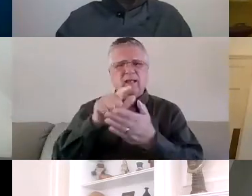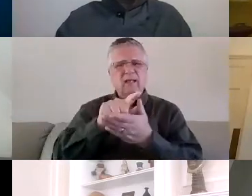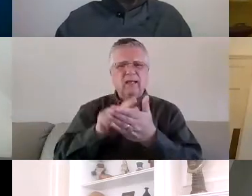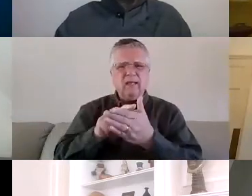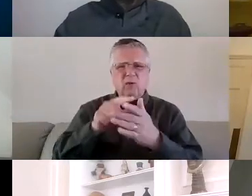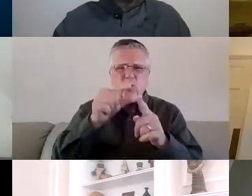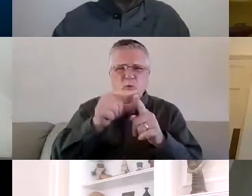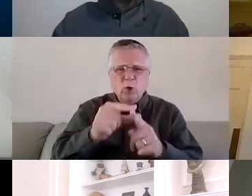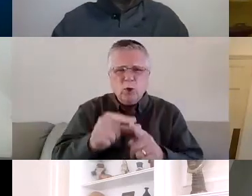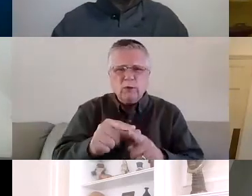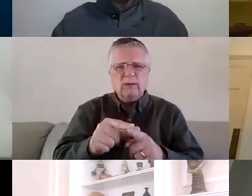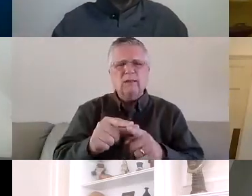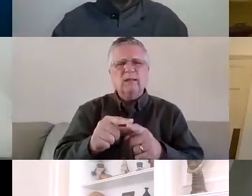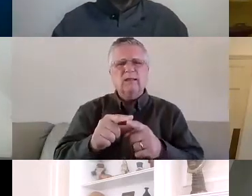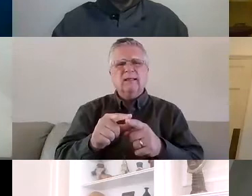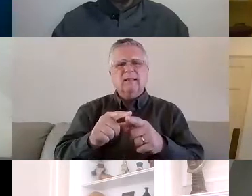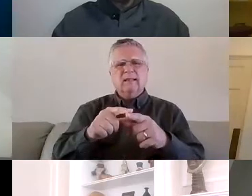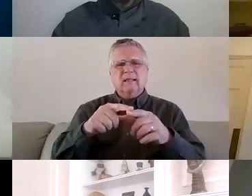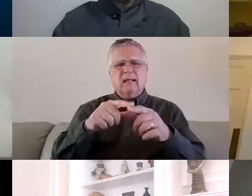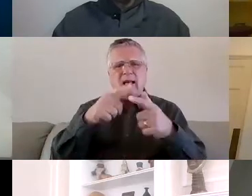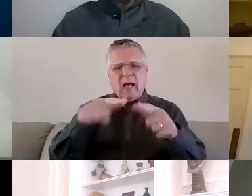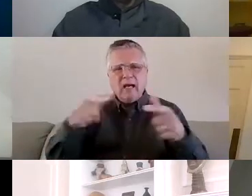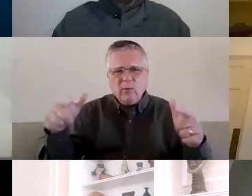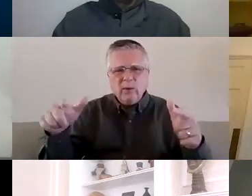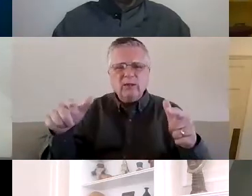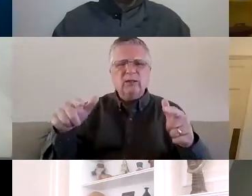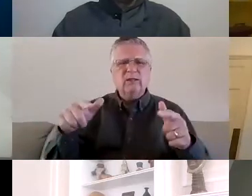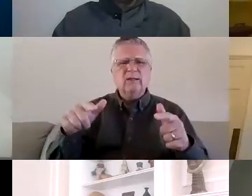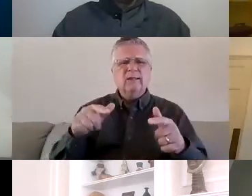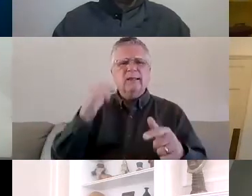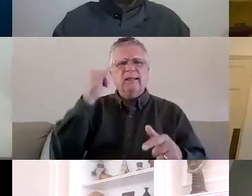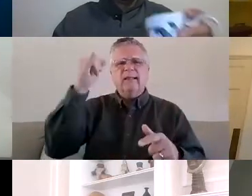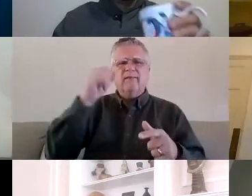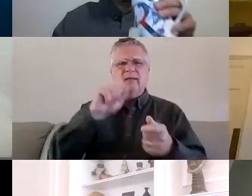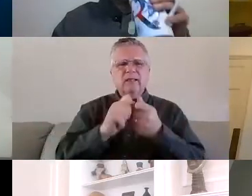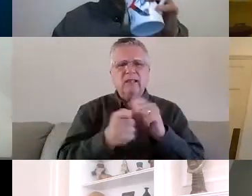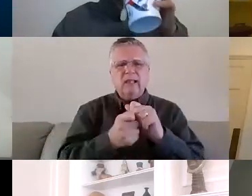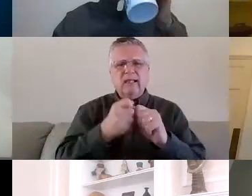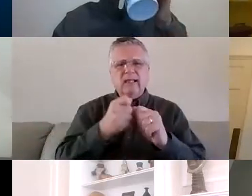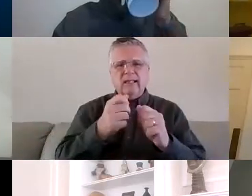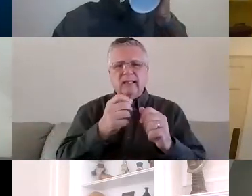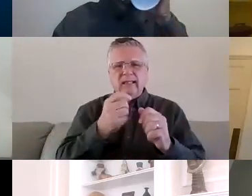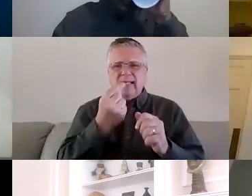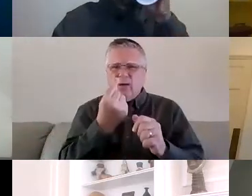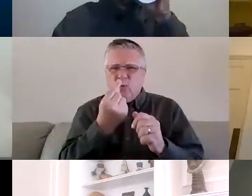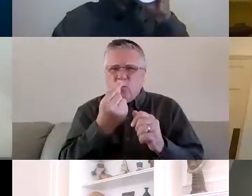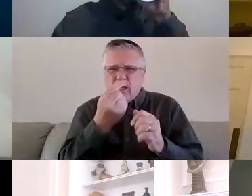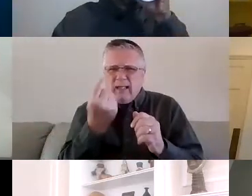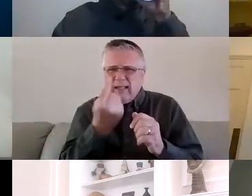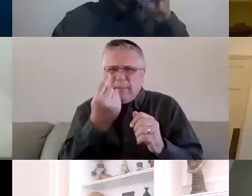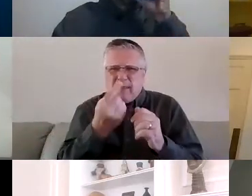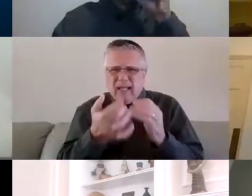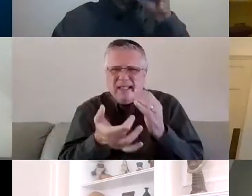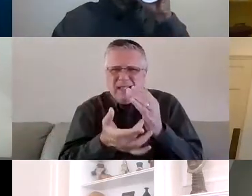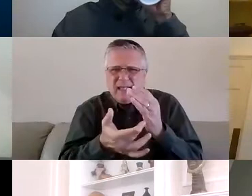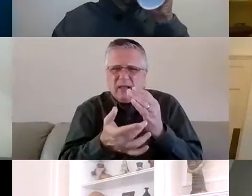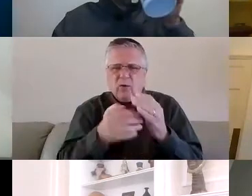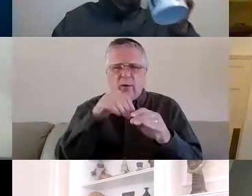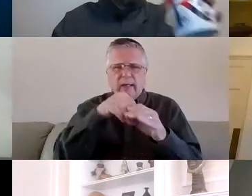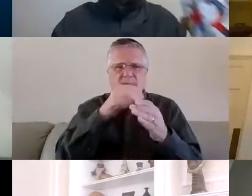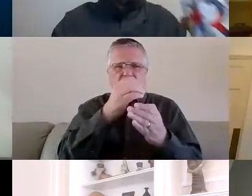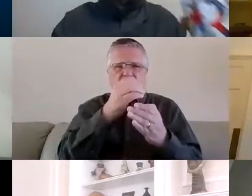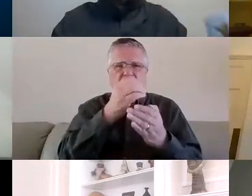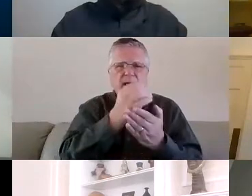to the fact that if we change something technical in the code, does that open the bill back up to be